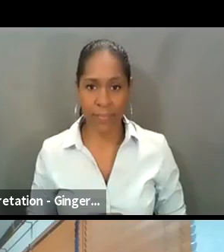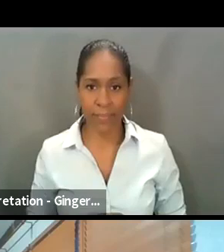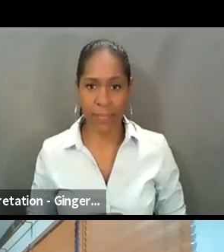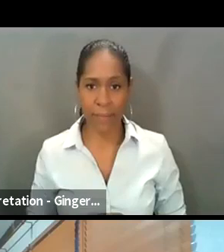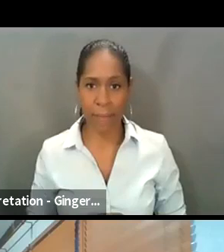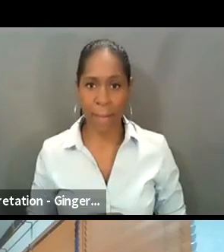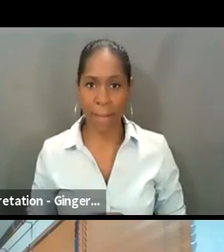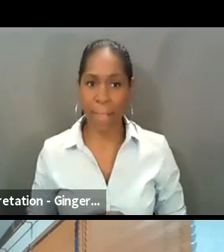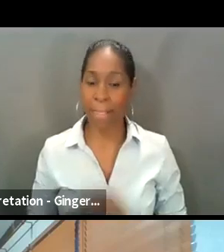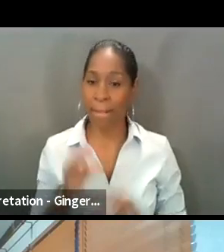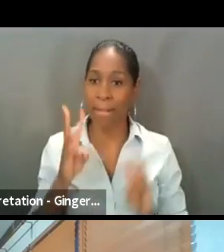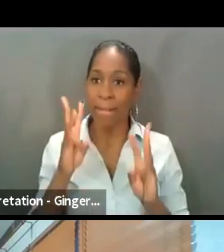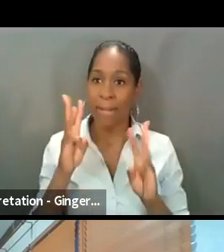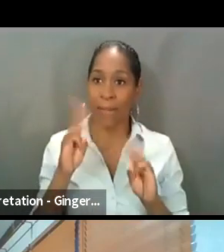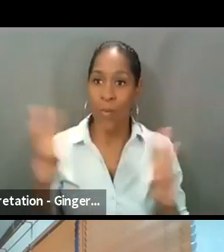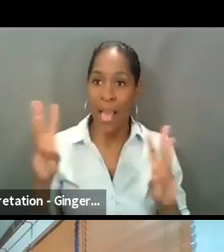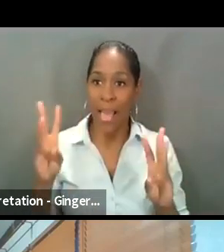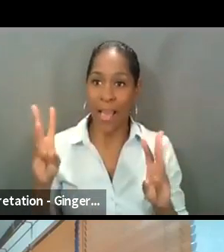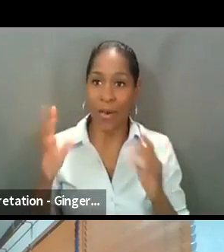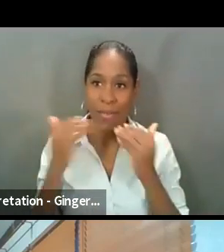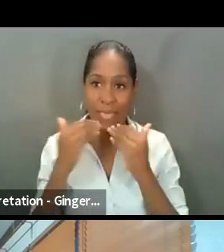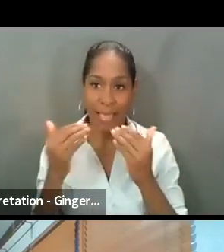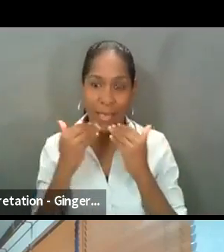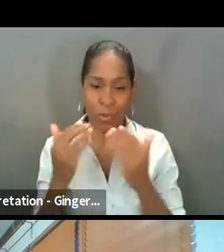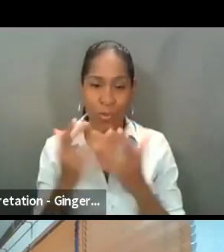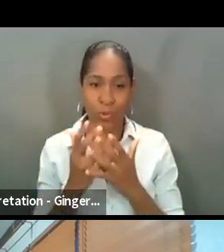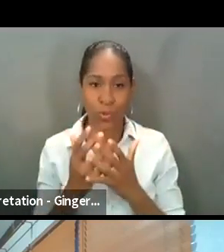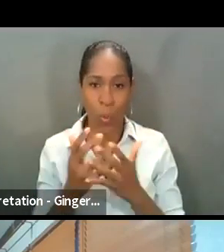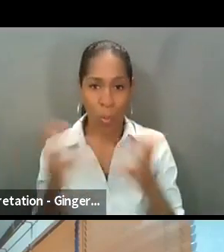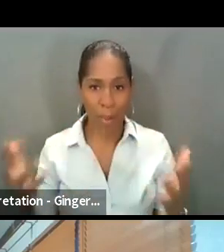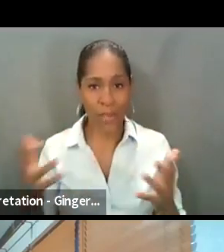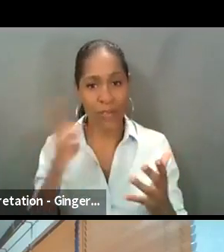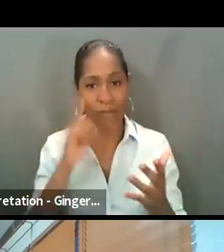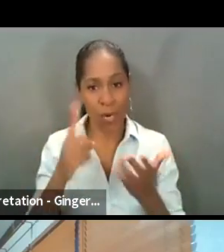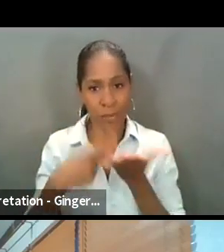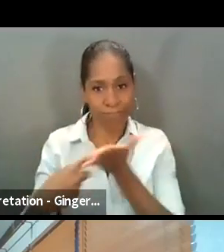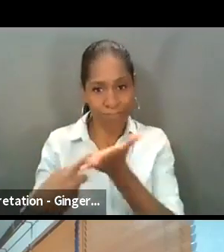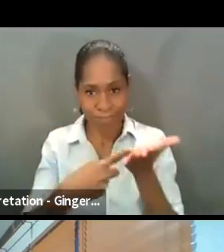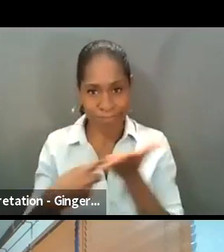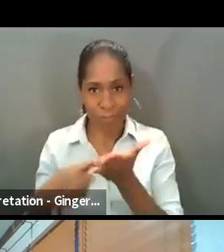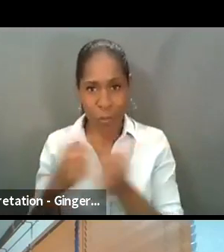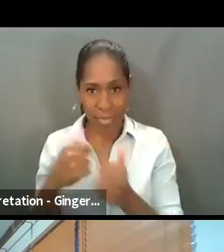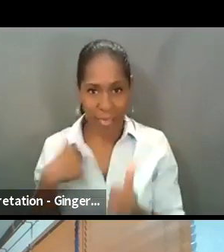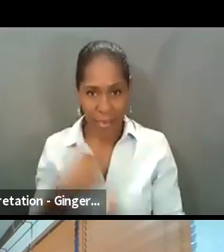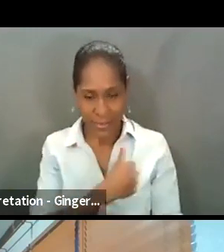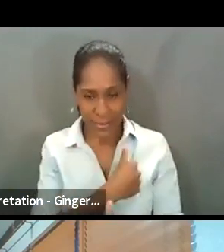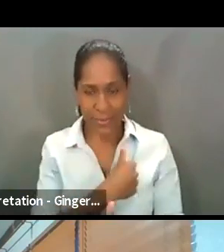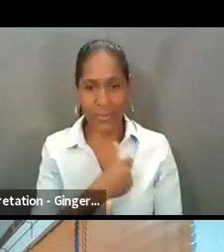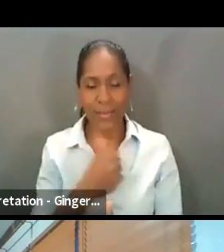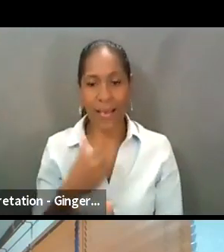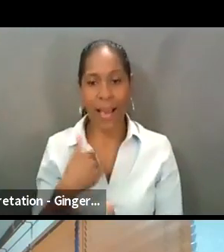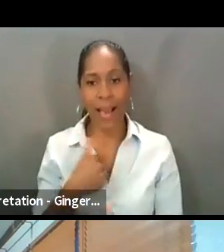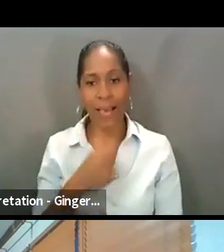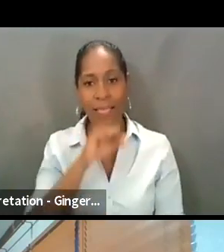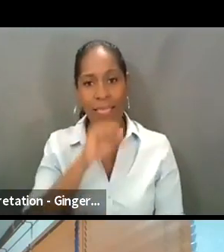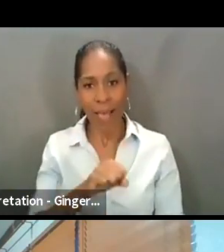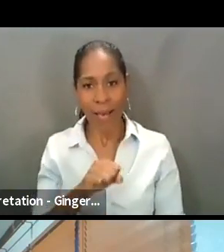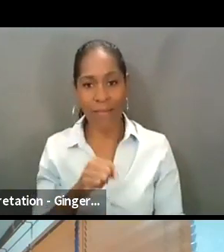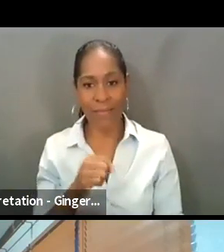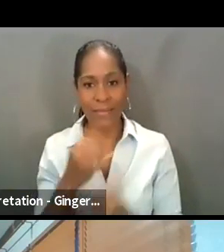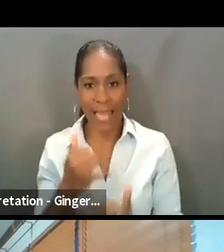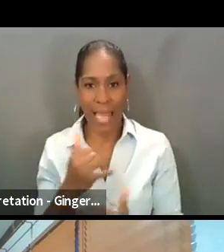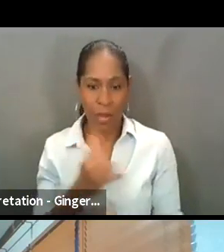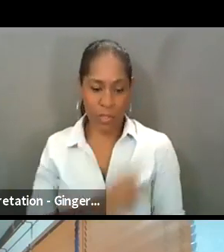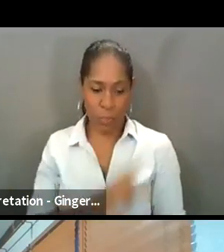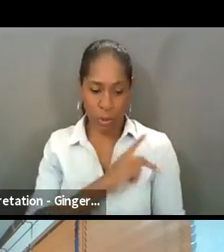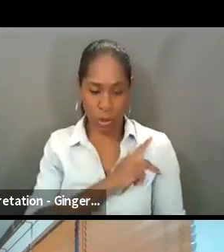Wow, thank you all so much for engaging in this conversation with me. I love that we've situated it in a personal choice